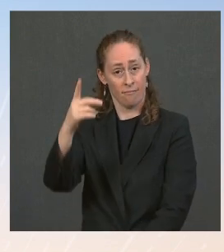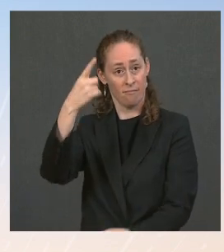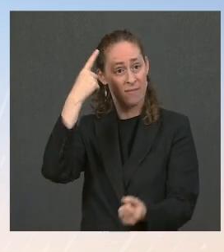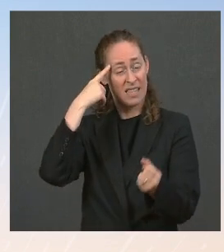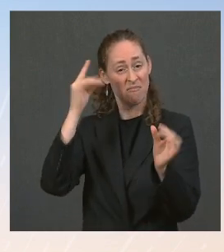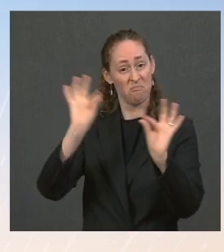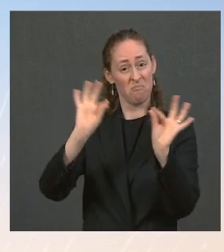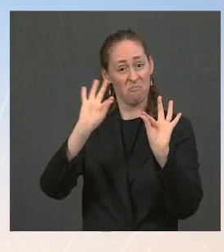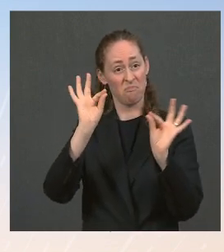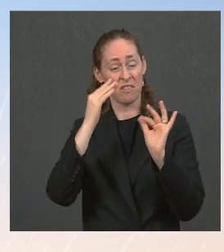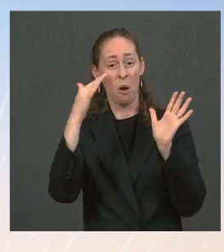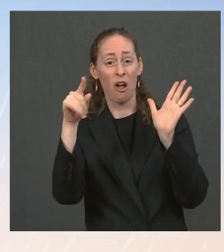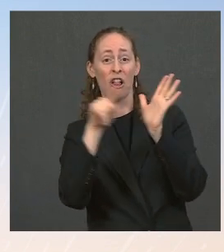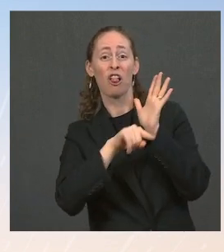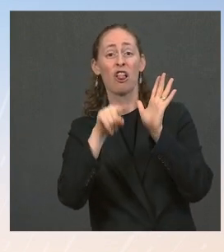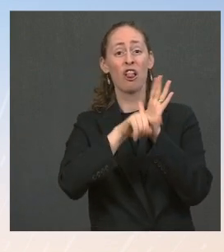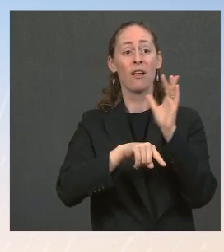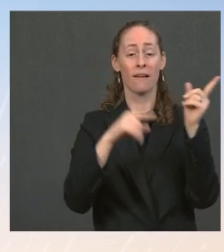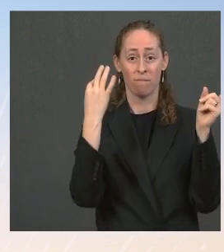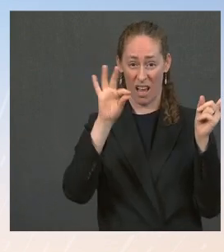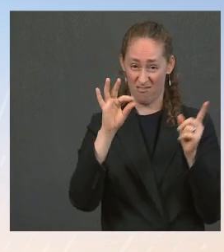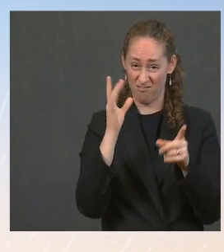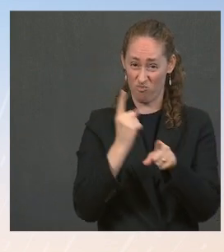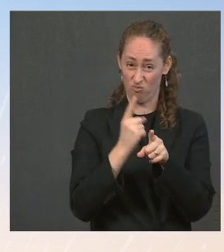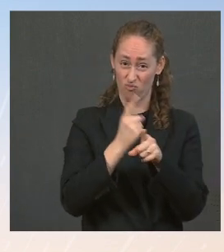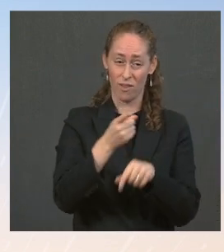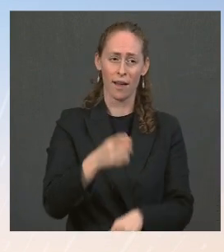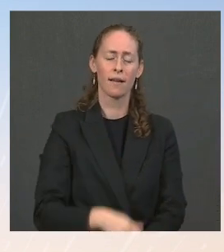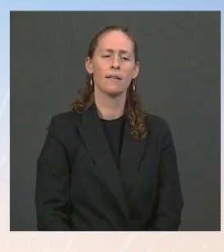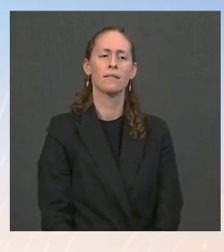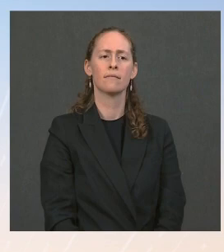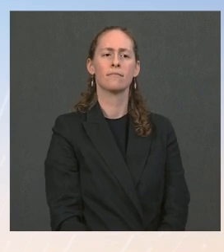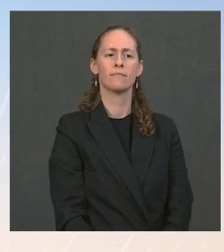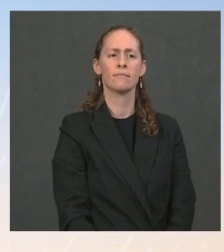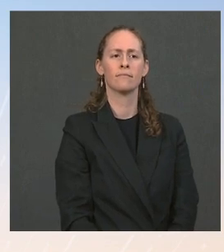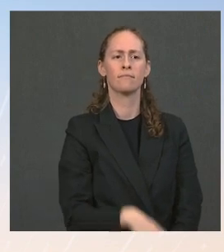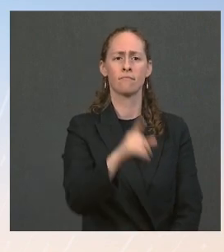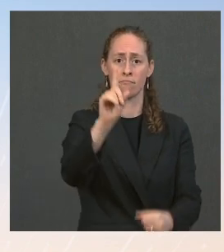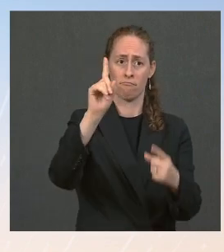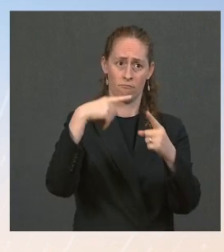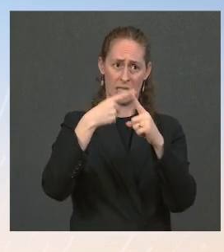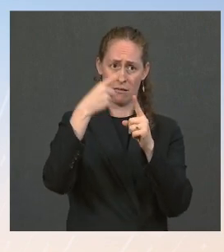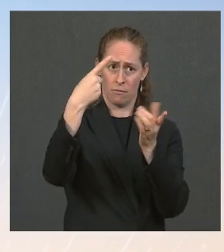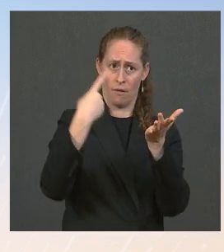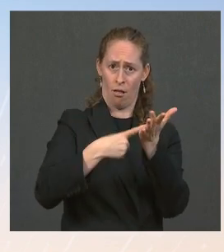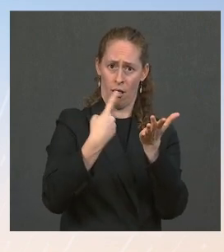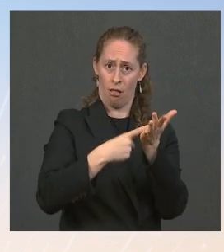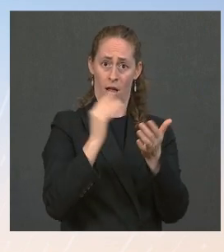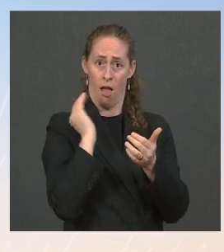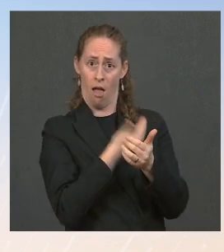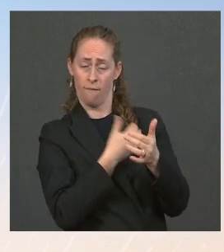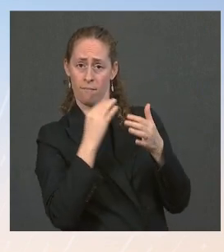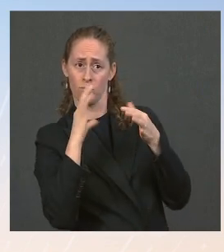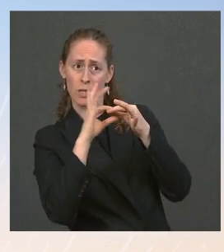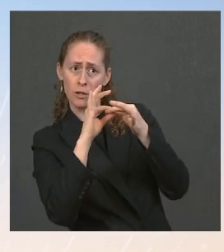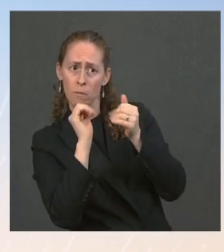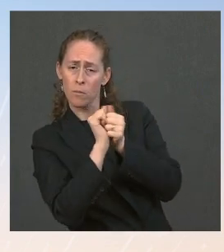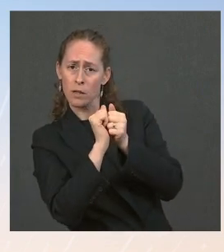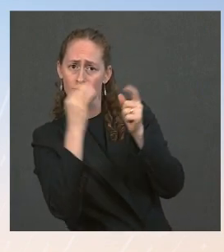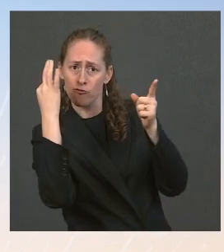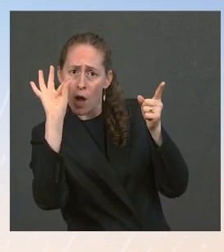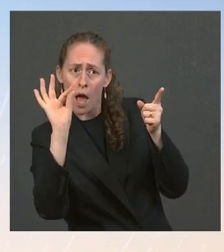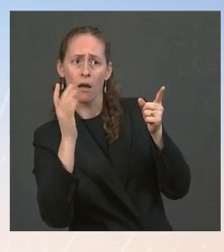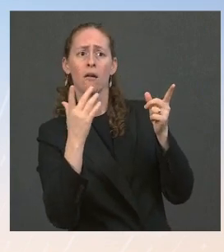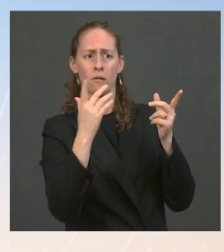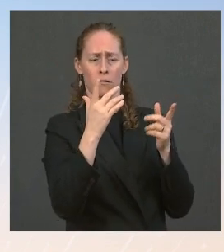for our relationship with the French and our relationship with the United Kingdom. And I will say that the president during this call, as we said in the